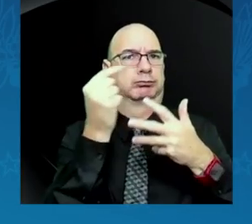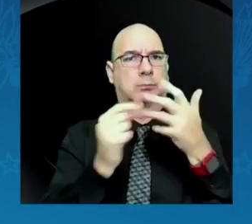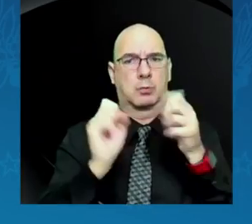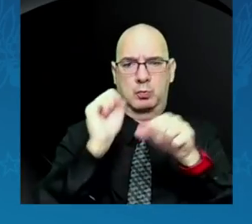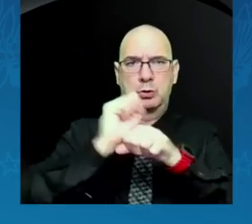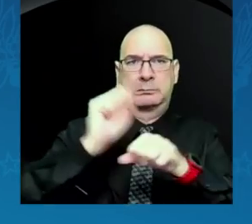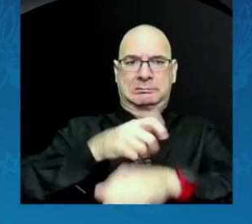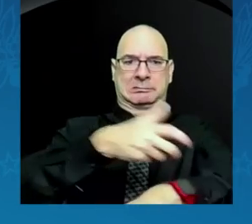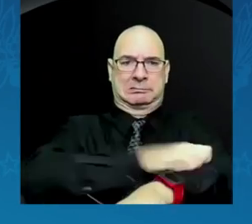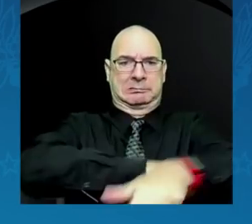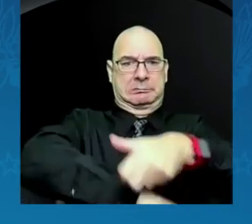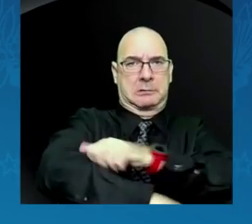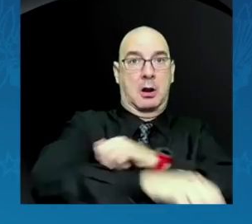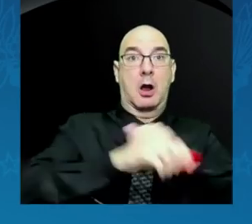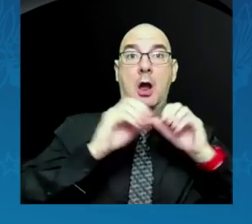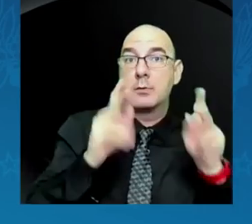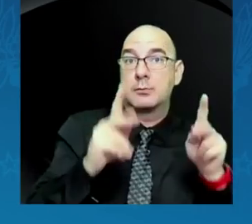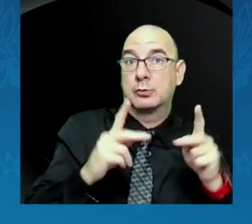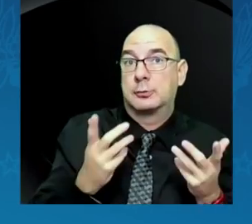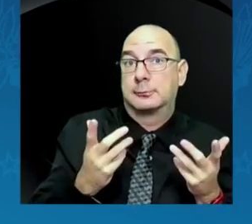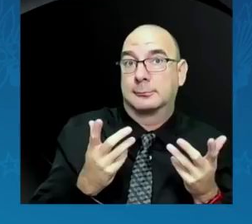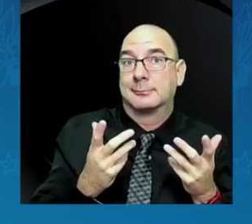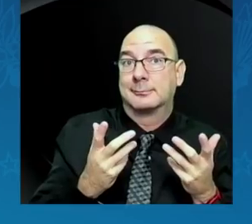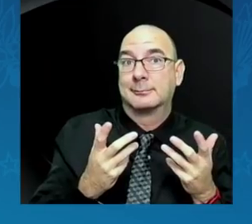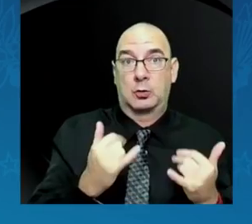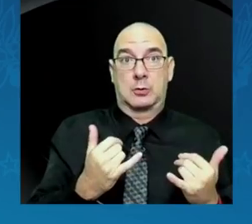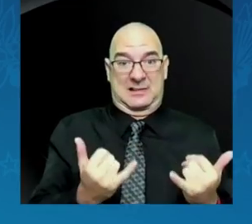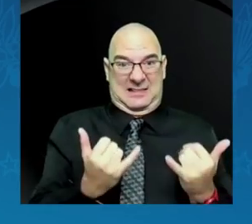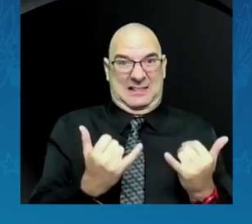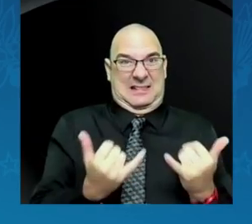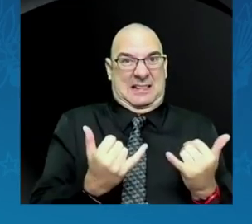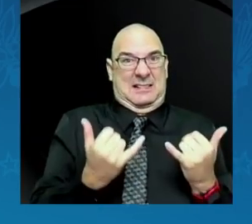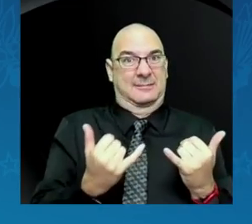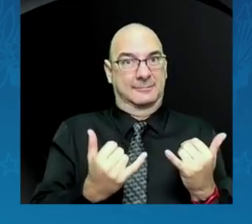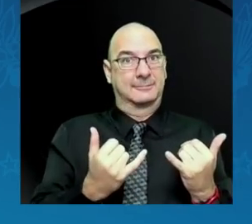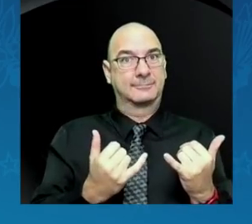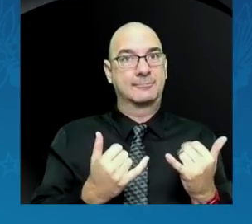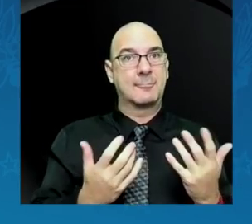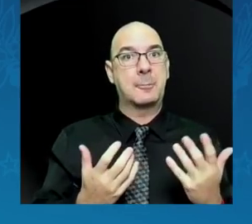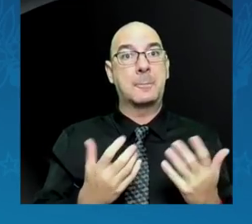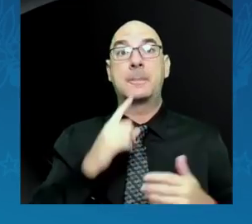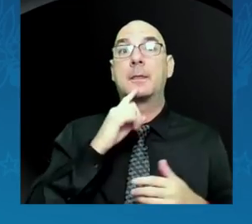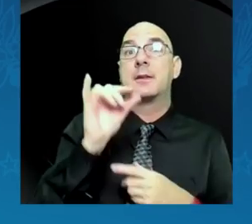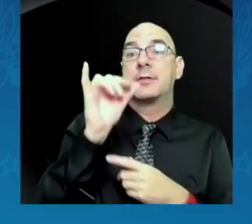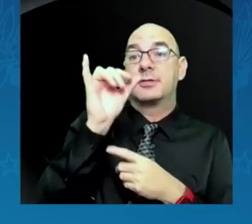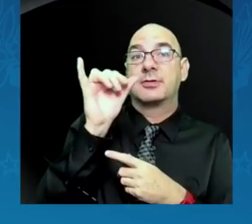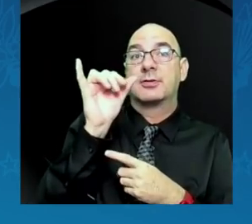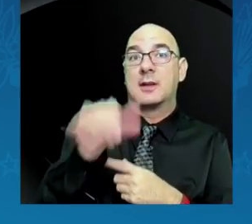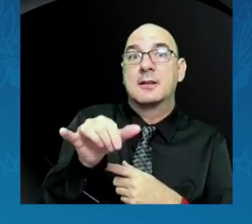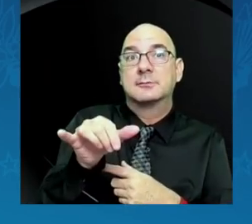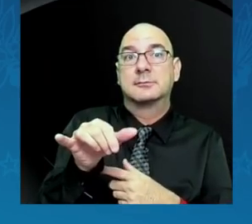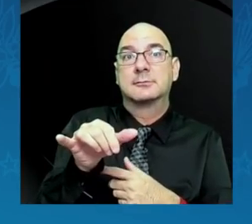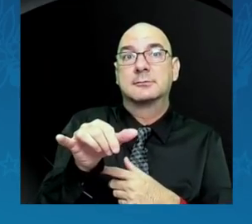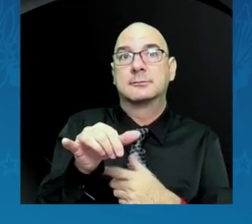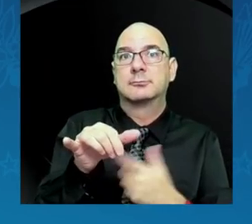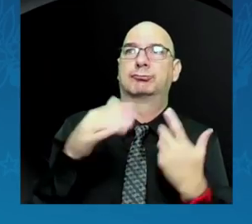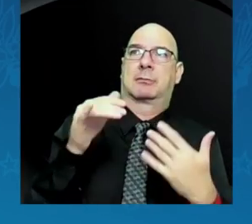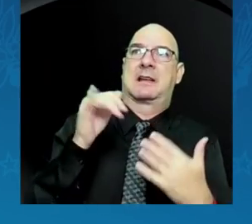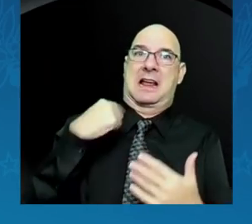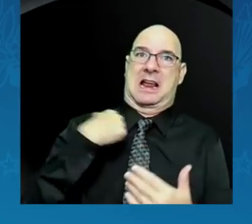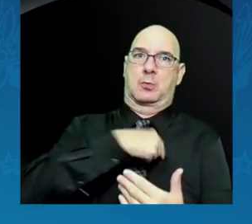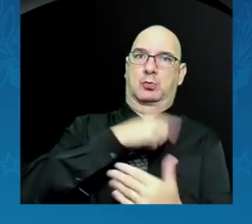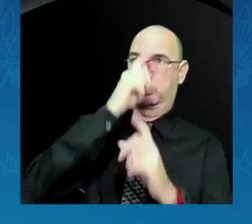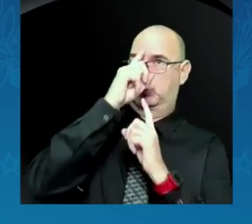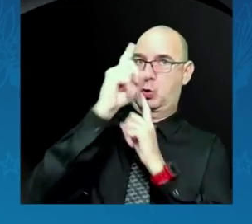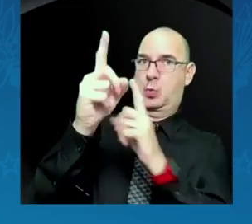by this moment. So that was, in many ways, the theme of this visit. It was to also discuss,